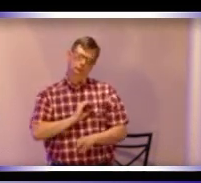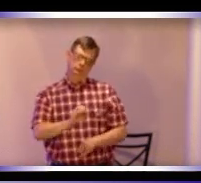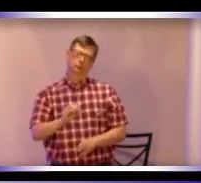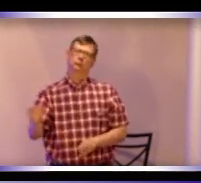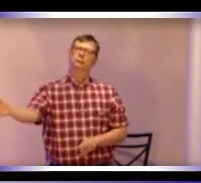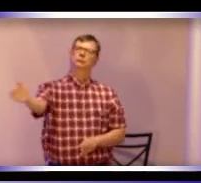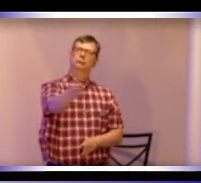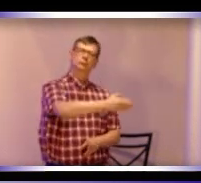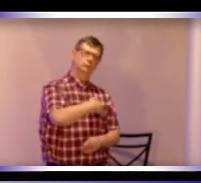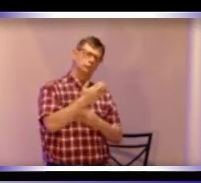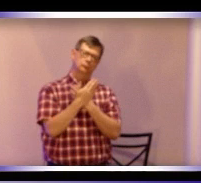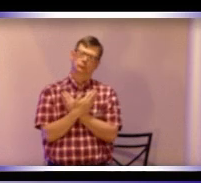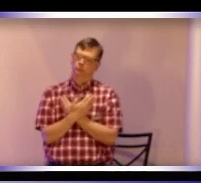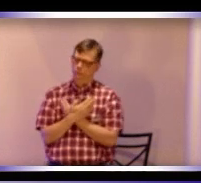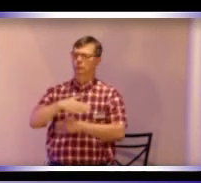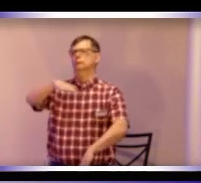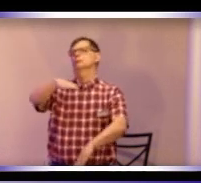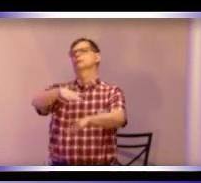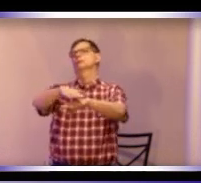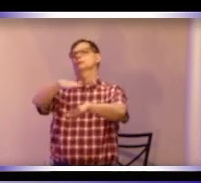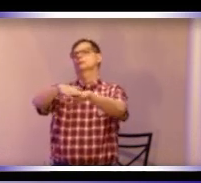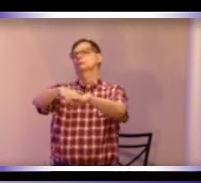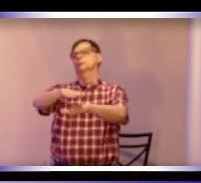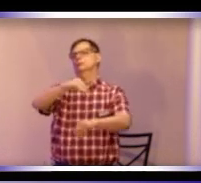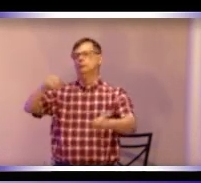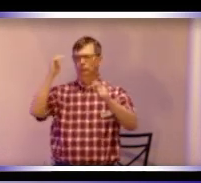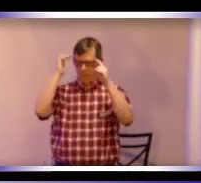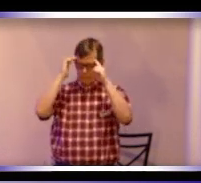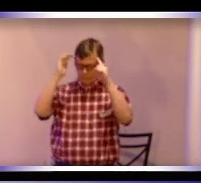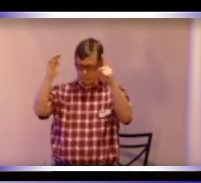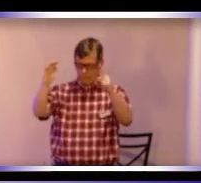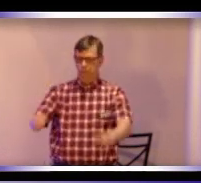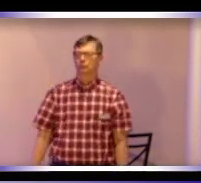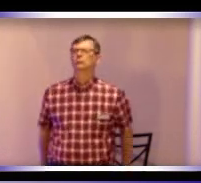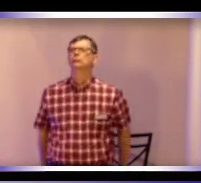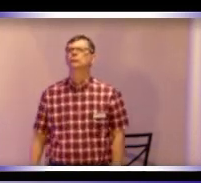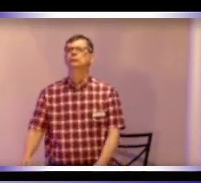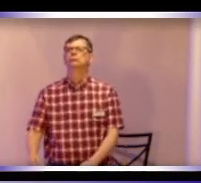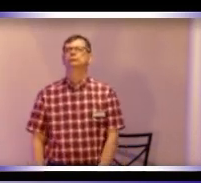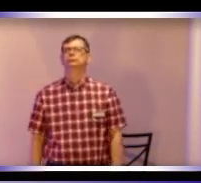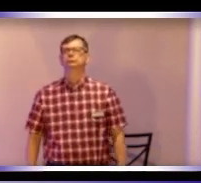love, support, and acknowledgement.